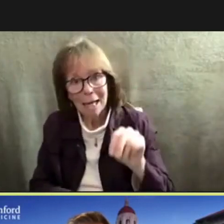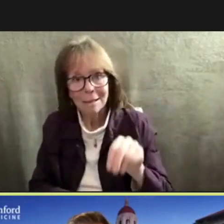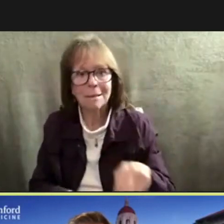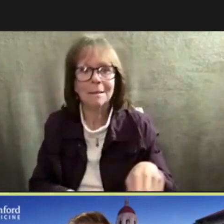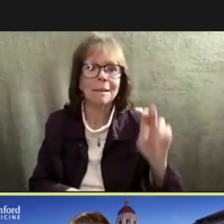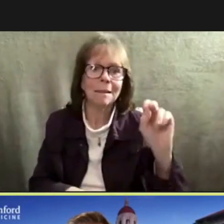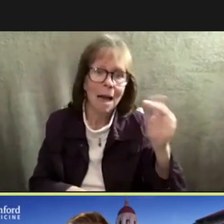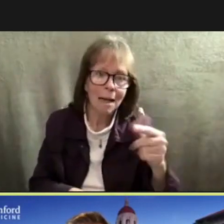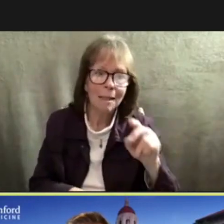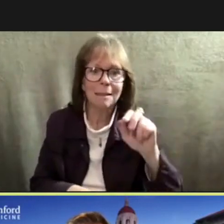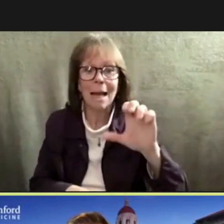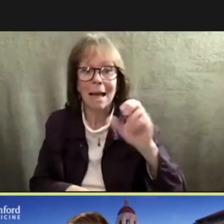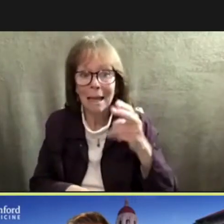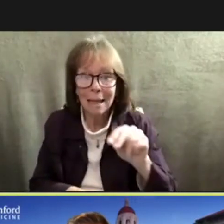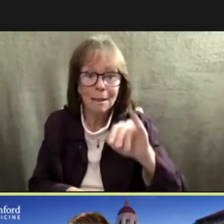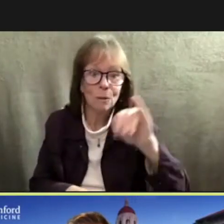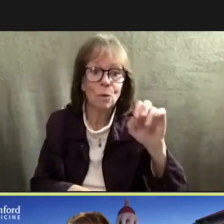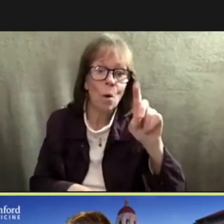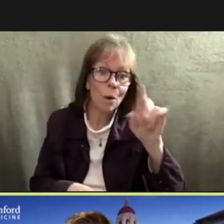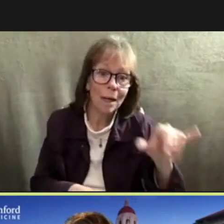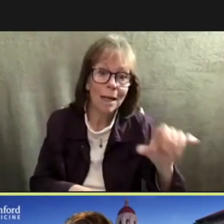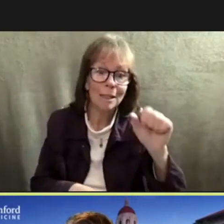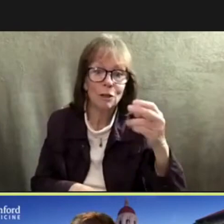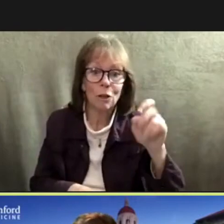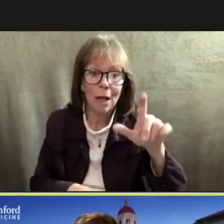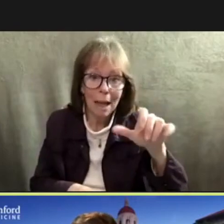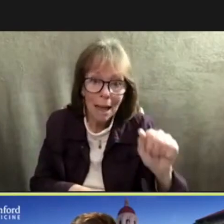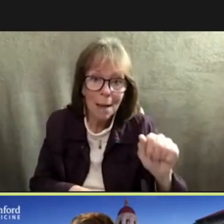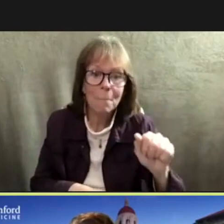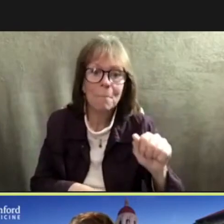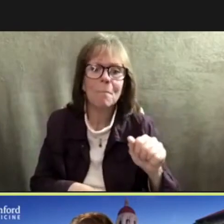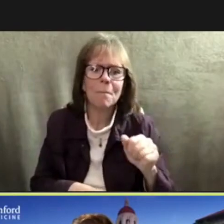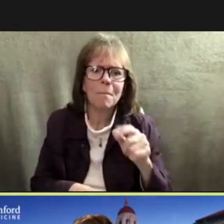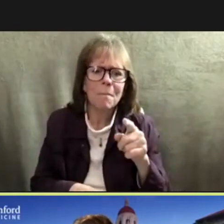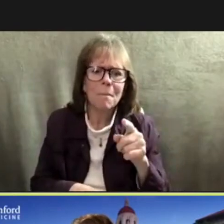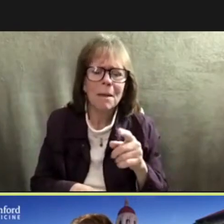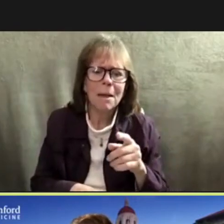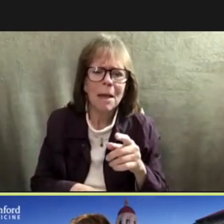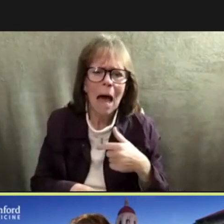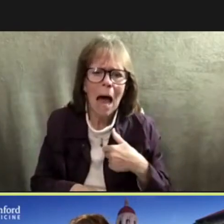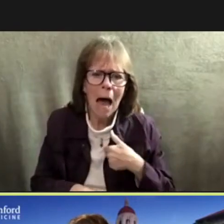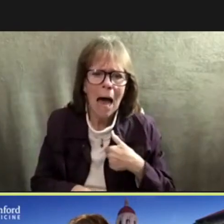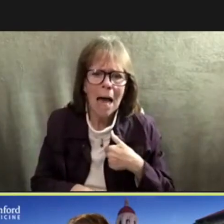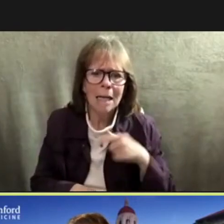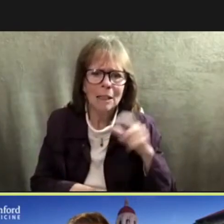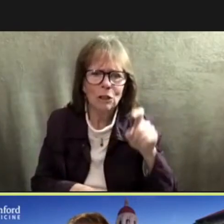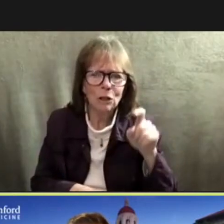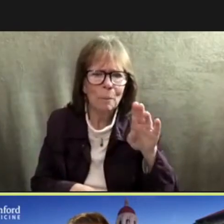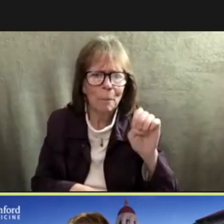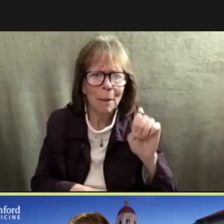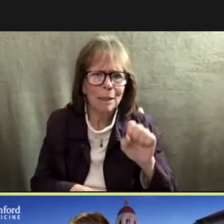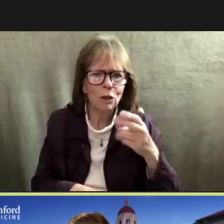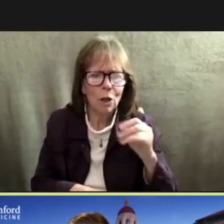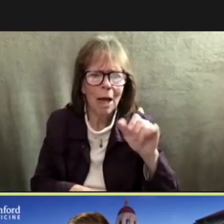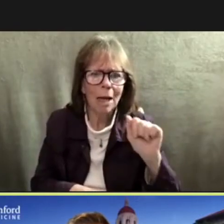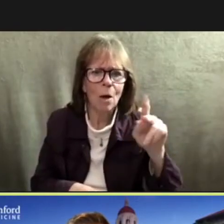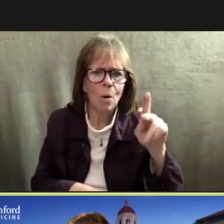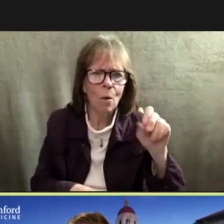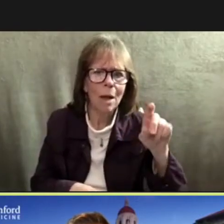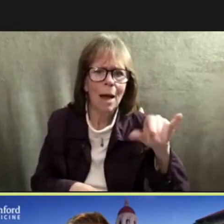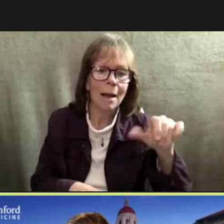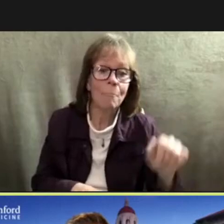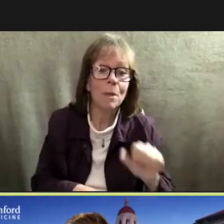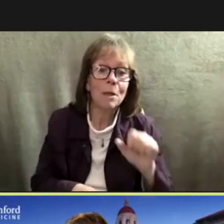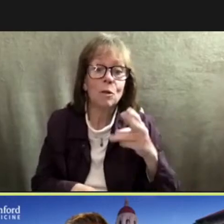Dakeen, Jody, Shayla, that says voice recognition error, so I should be Shayla Katadia, Suchi, Ellen